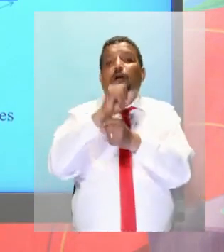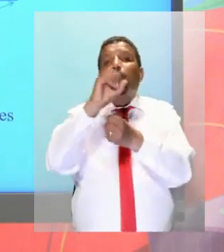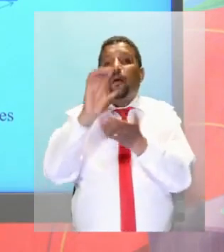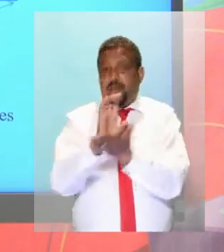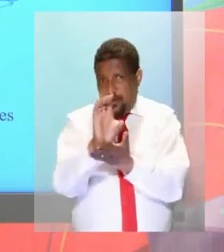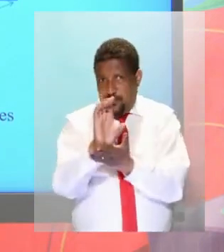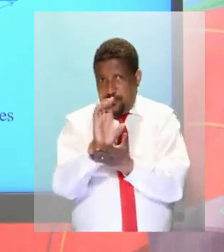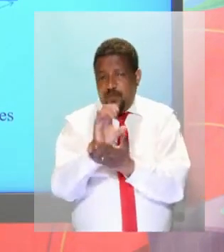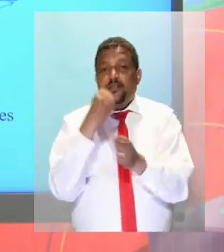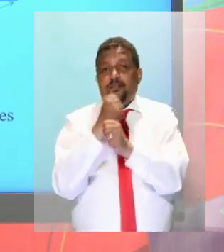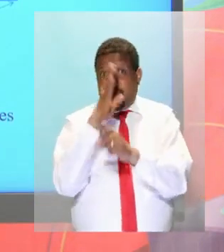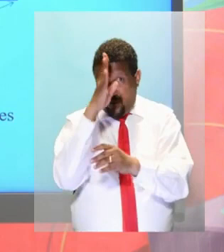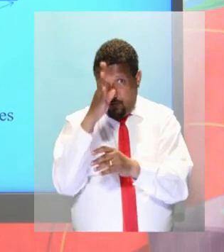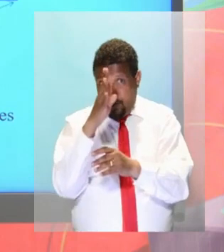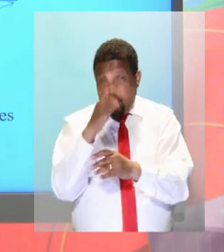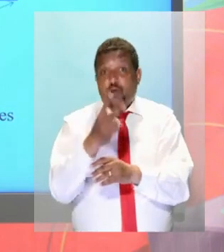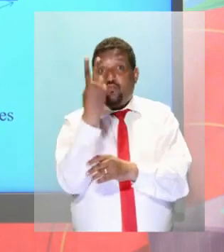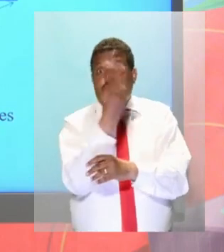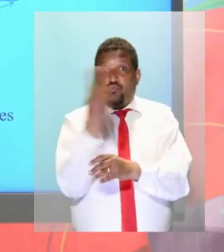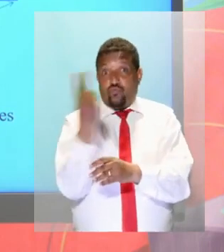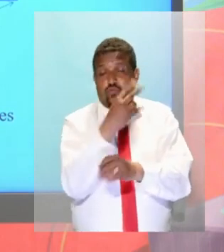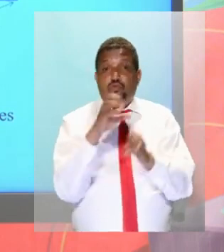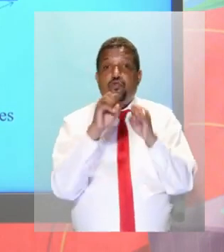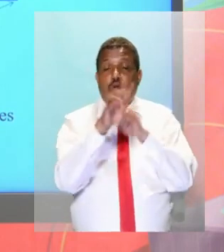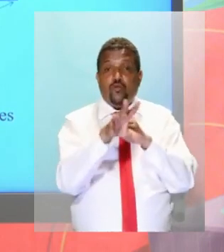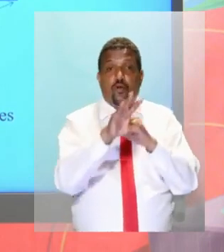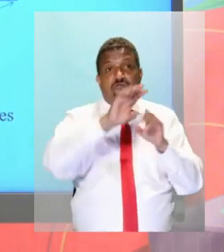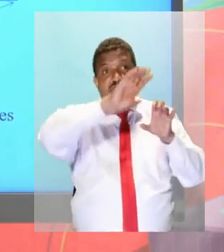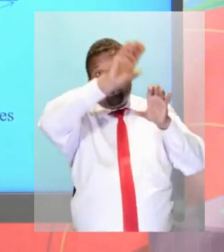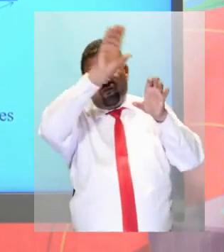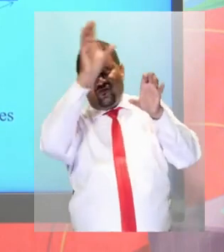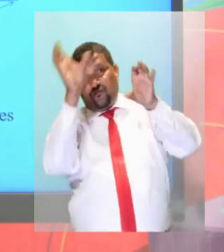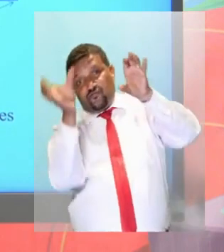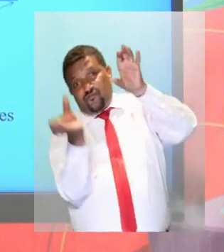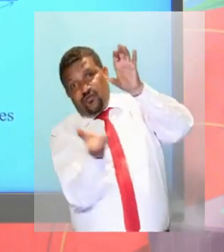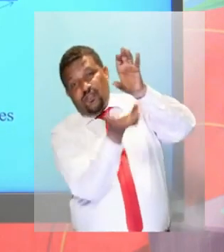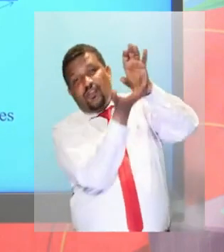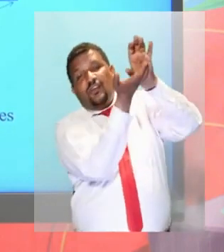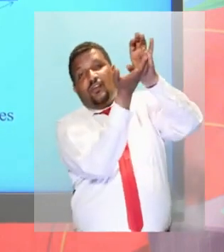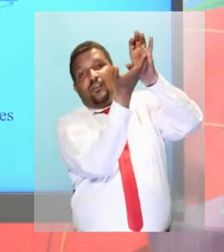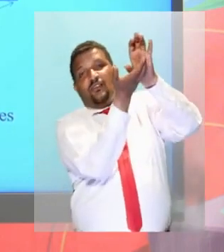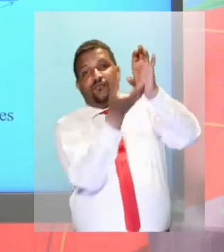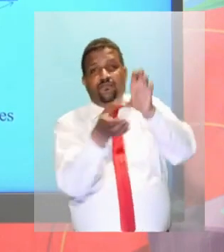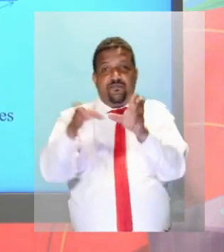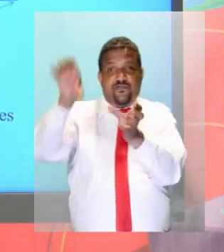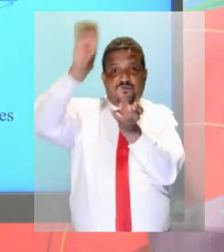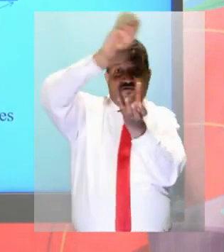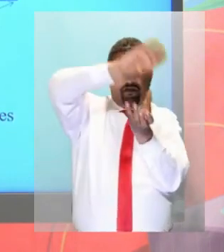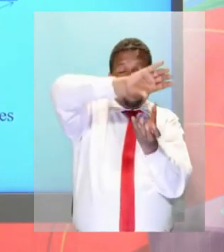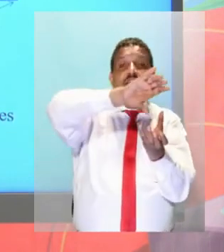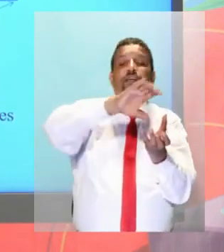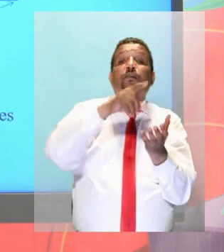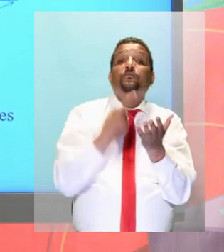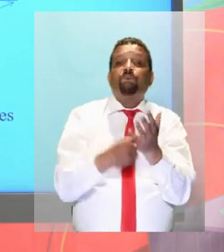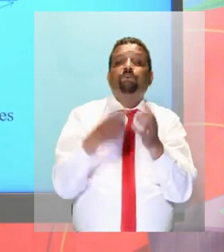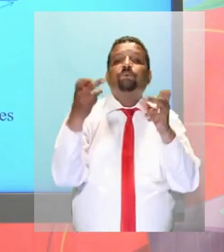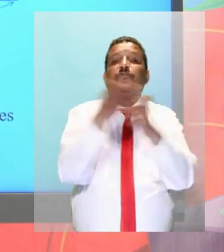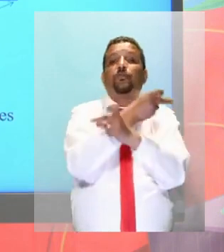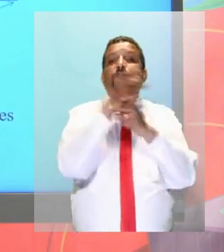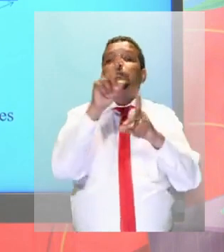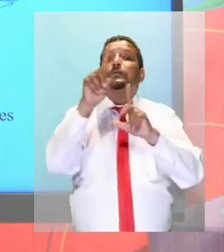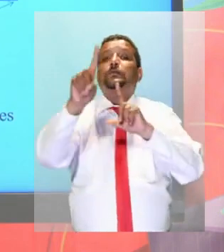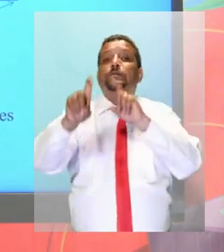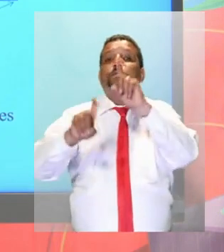and entrepreneurship. In the two-sector circular flow model, firms are demanders of economic resources. In order